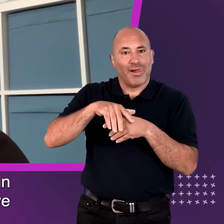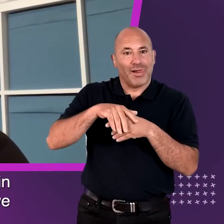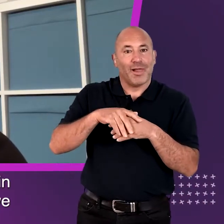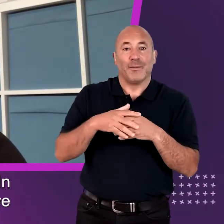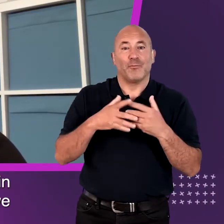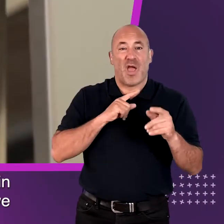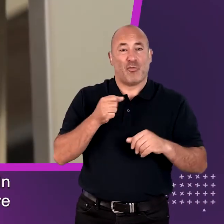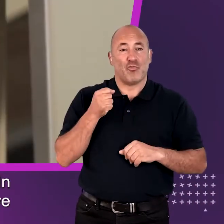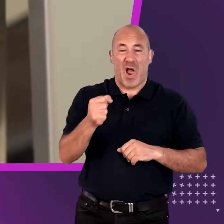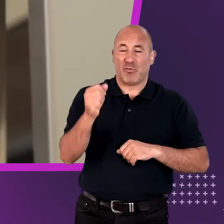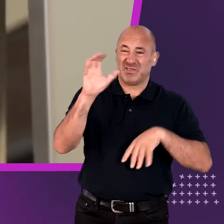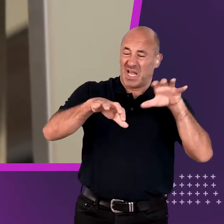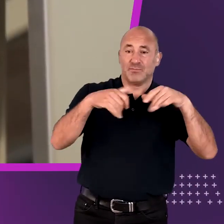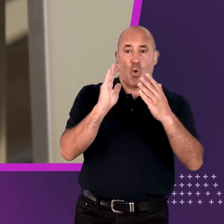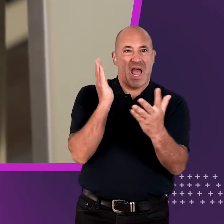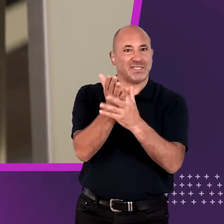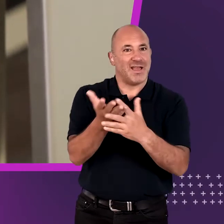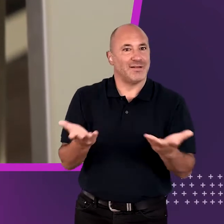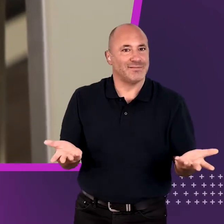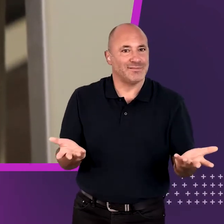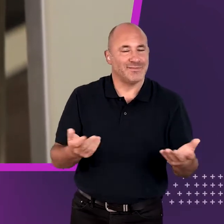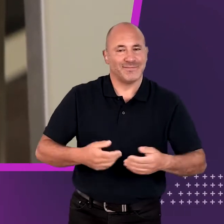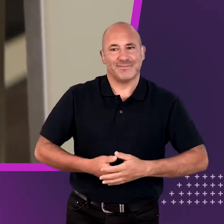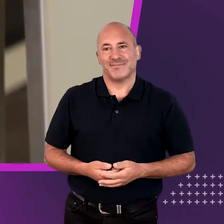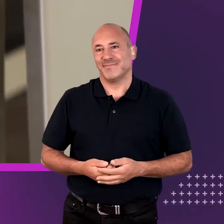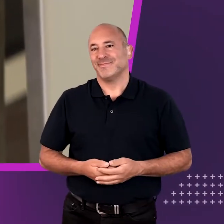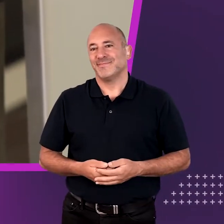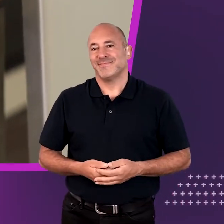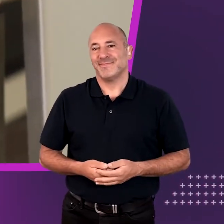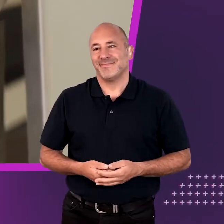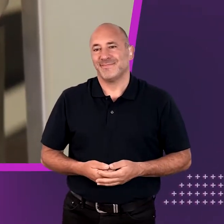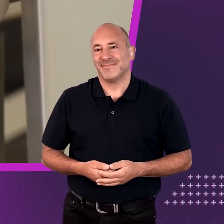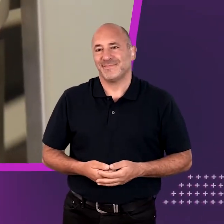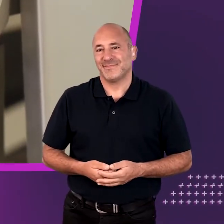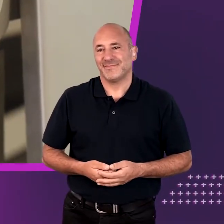local communities where we have more accessible railway stations.